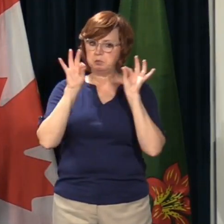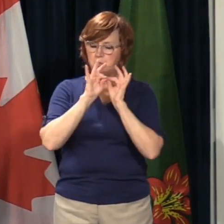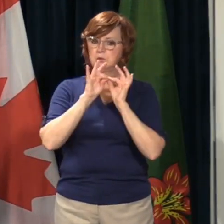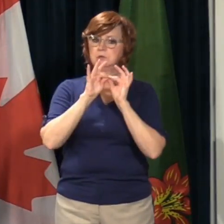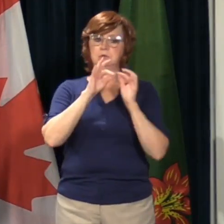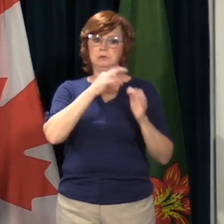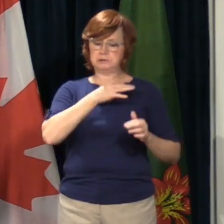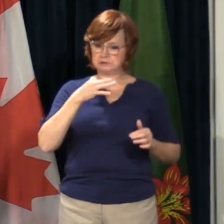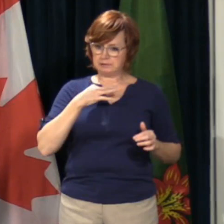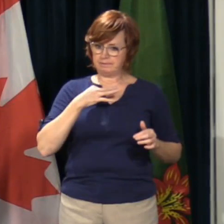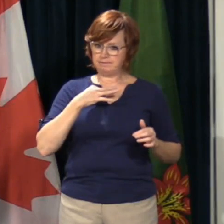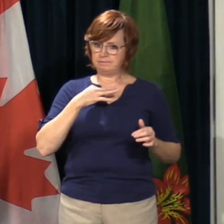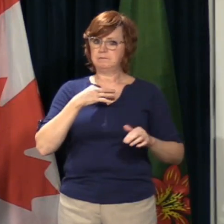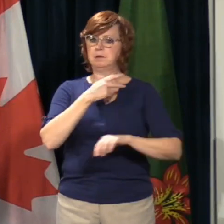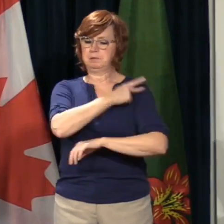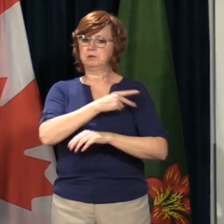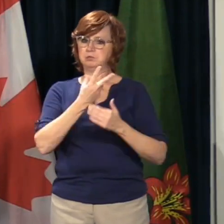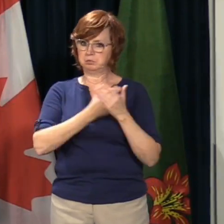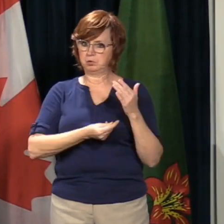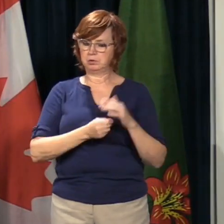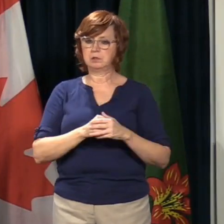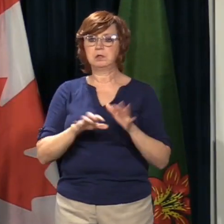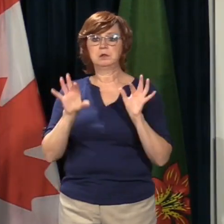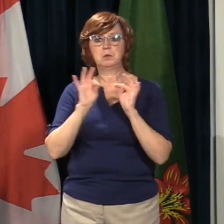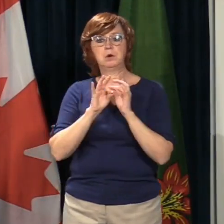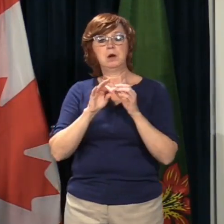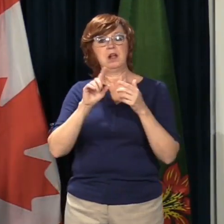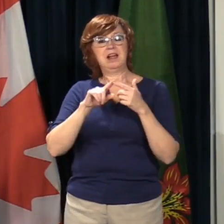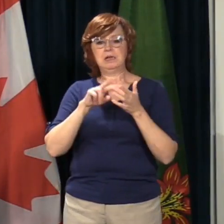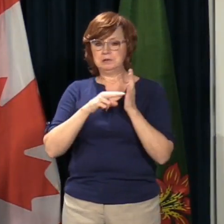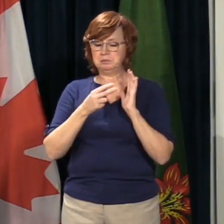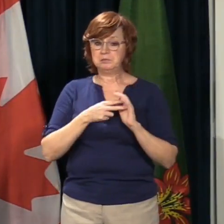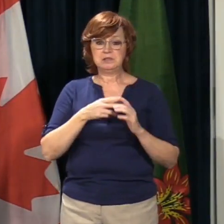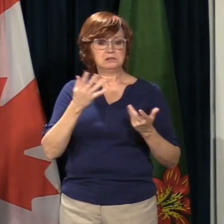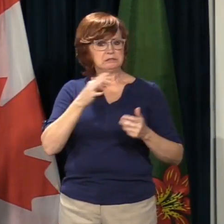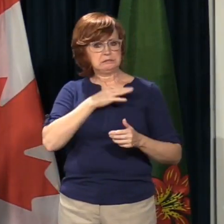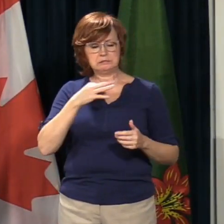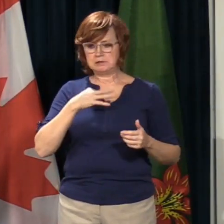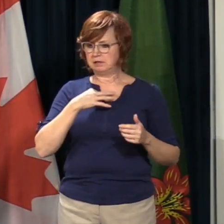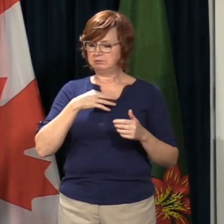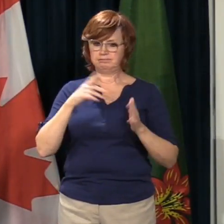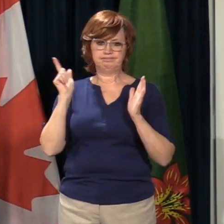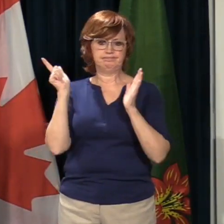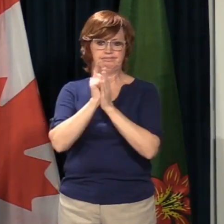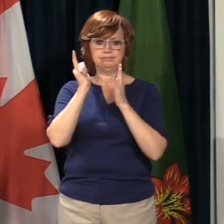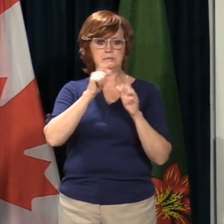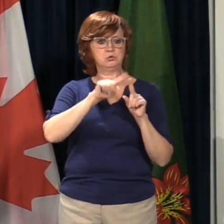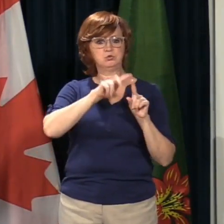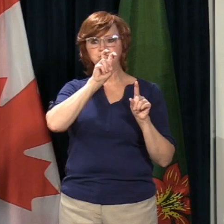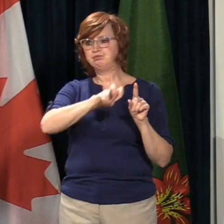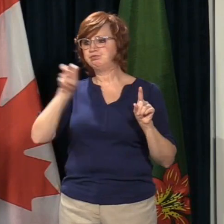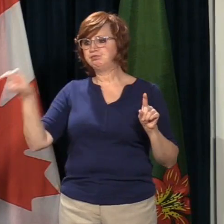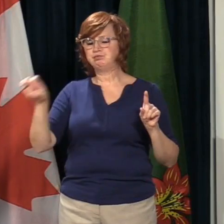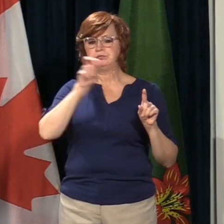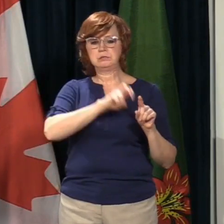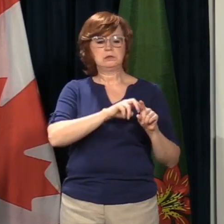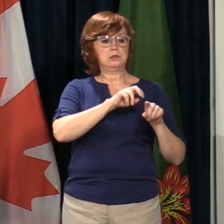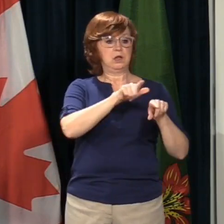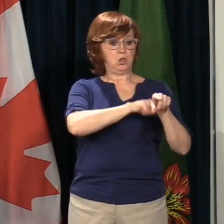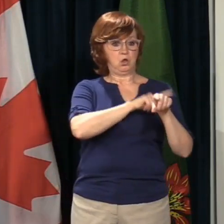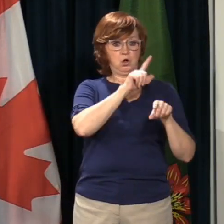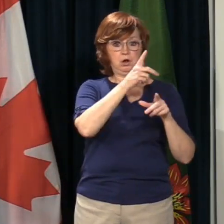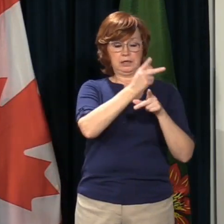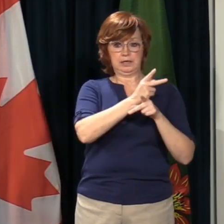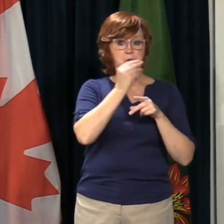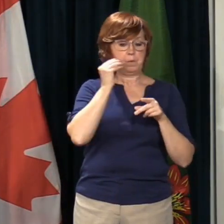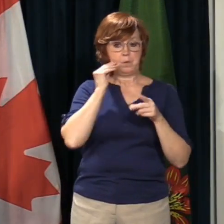we do each and every single day. The order restricts the movement of staff among long-term care and private care homes by ensuring each staff member works